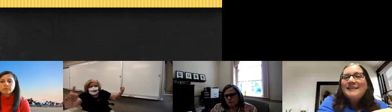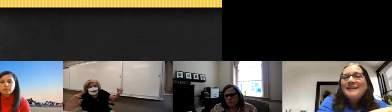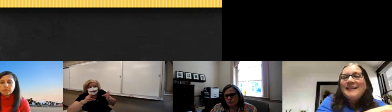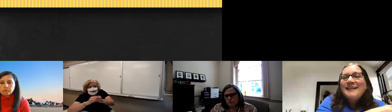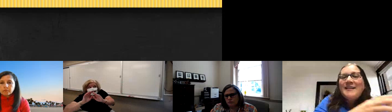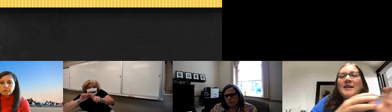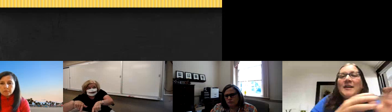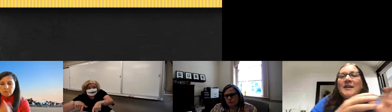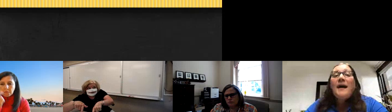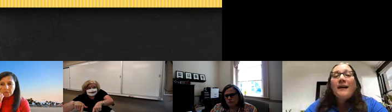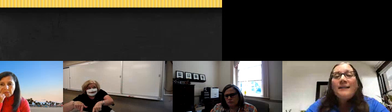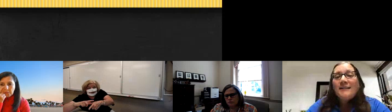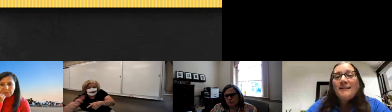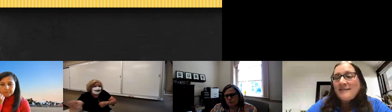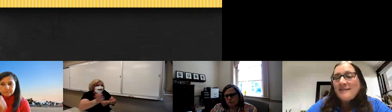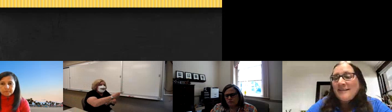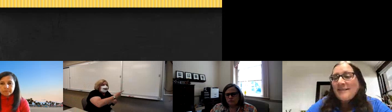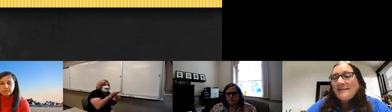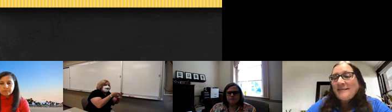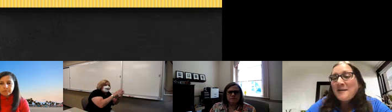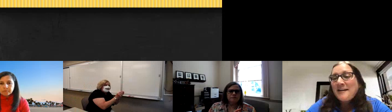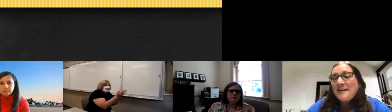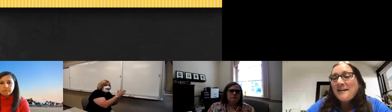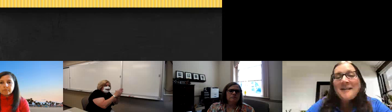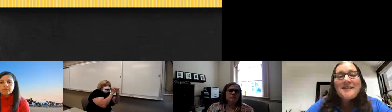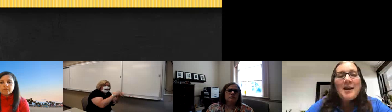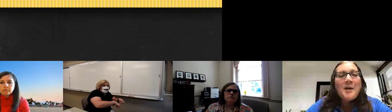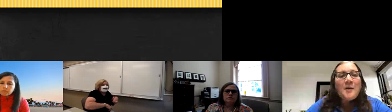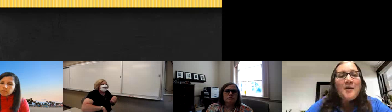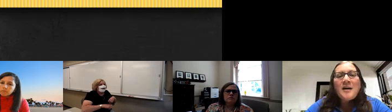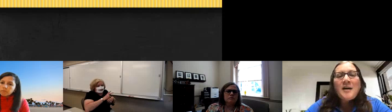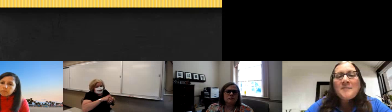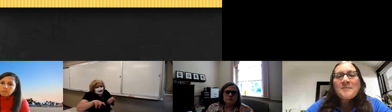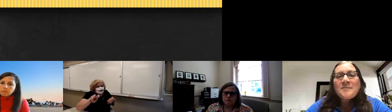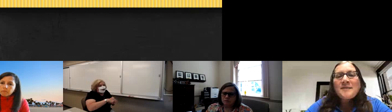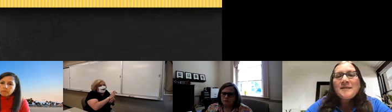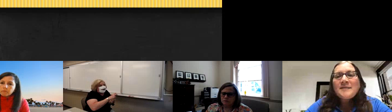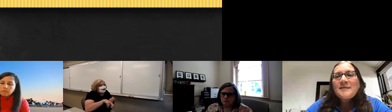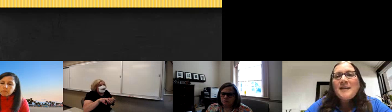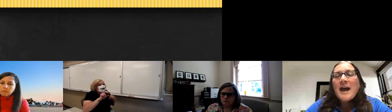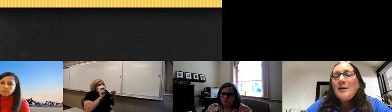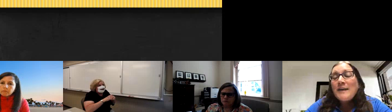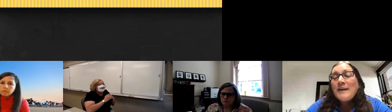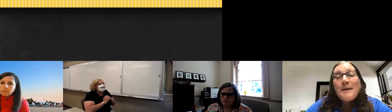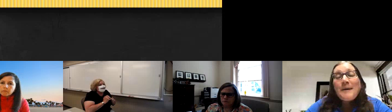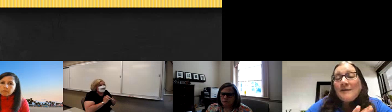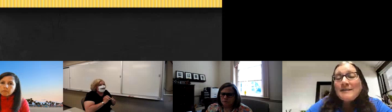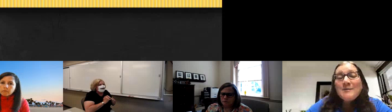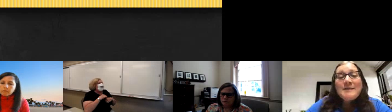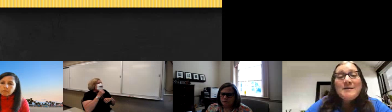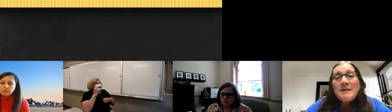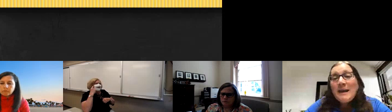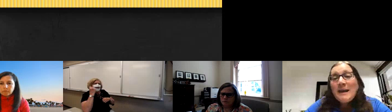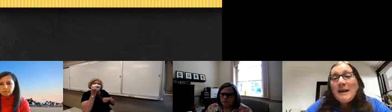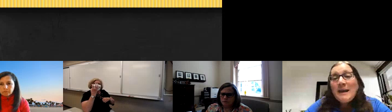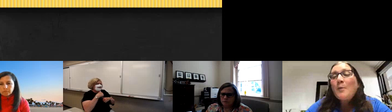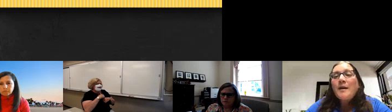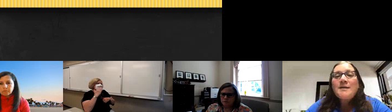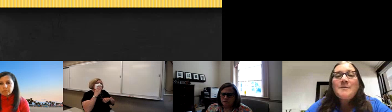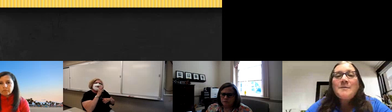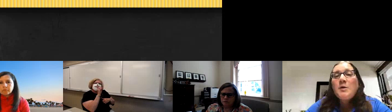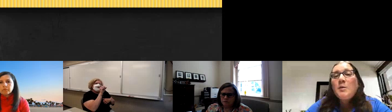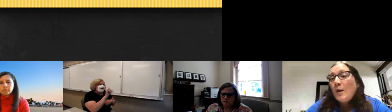answer it and then come back. Okay. Now, I don't think many of us will be doing that,